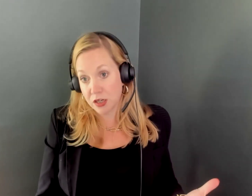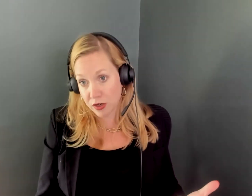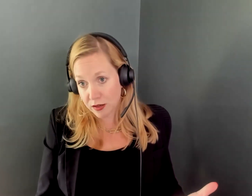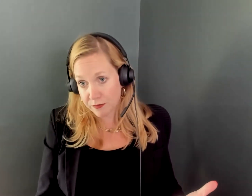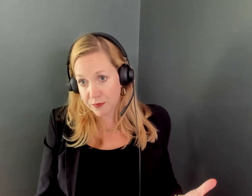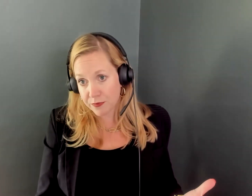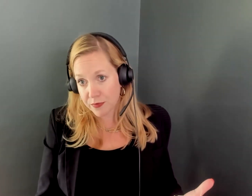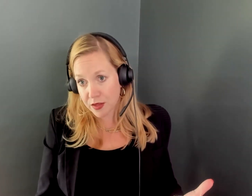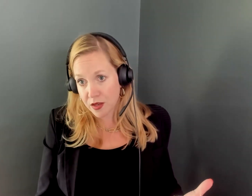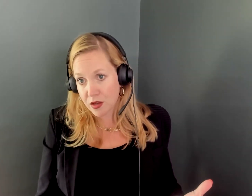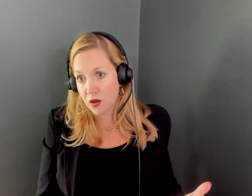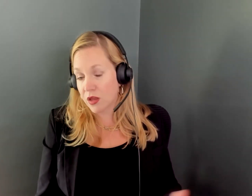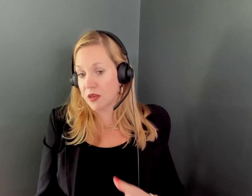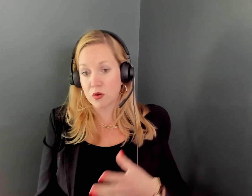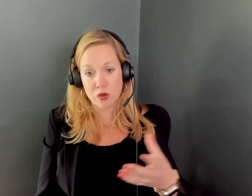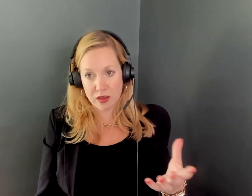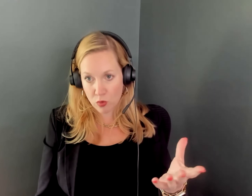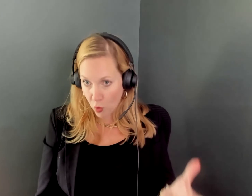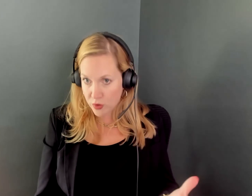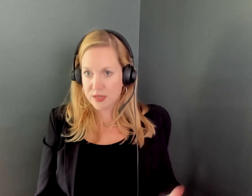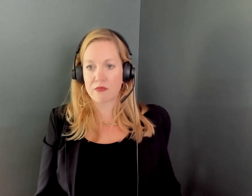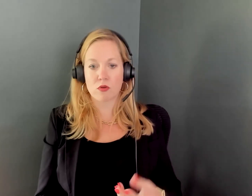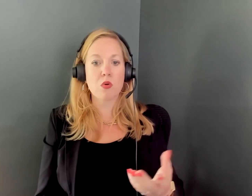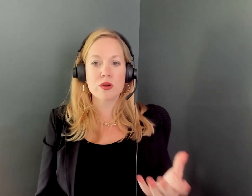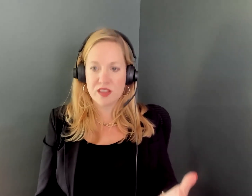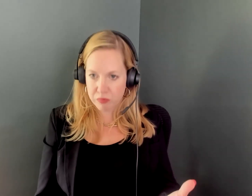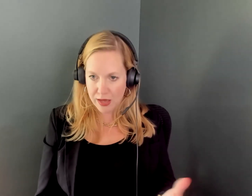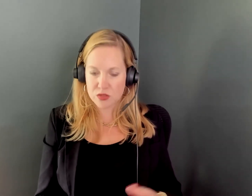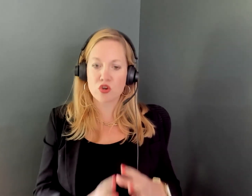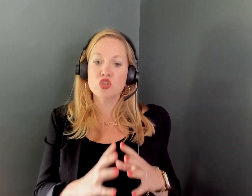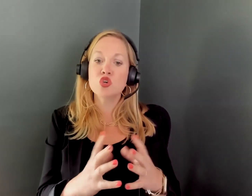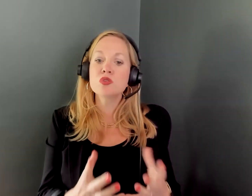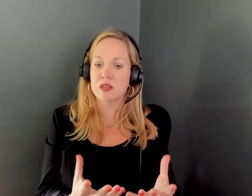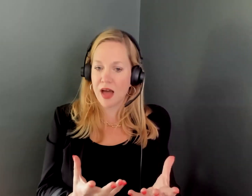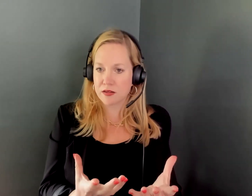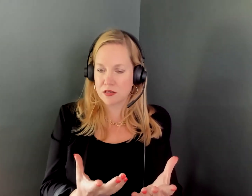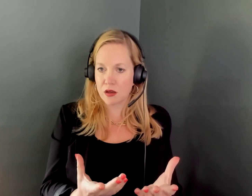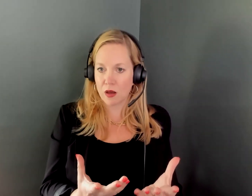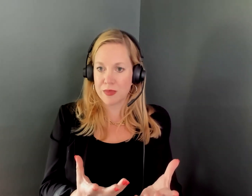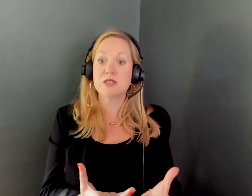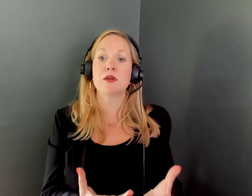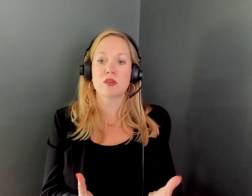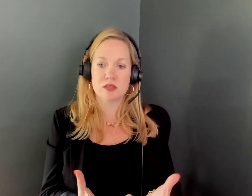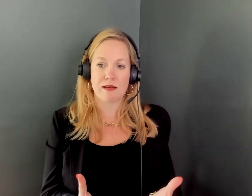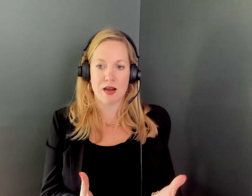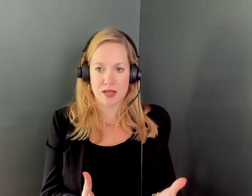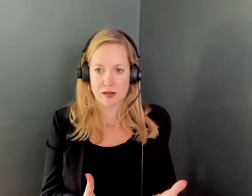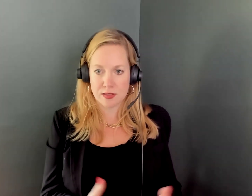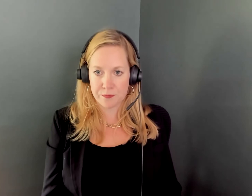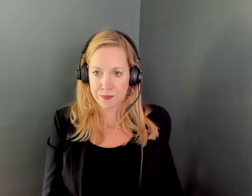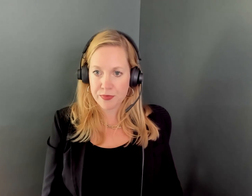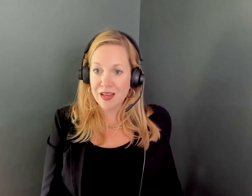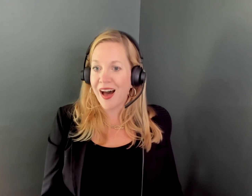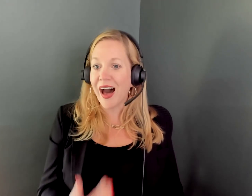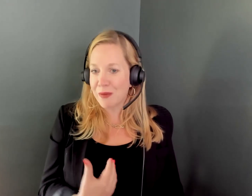like to be hearing. So they were born deaf or born deaf-blind. So they're used to that experience in that